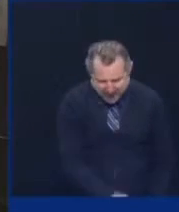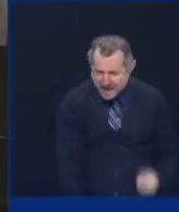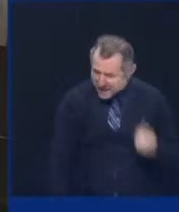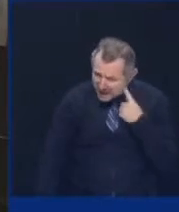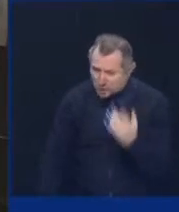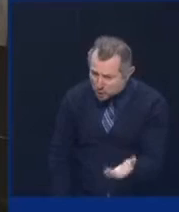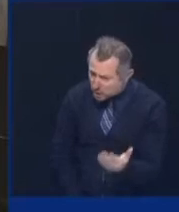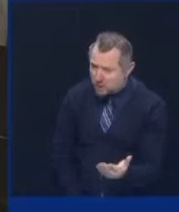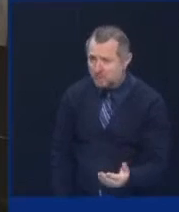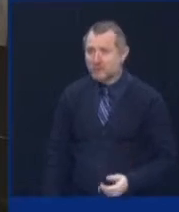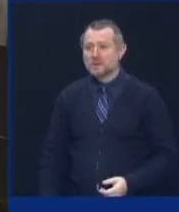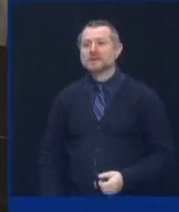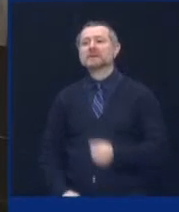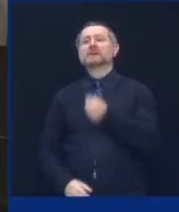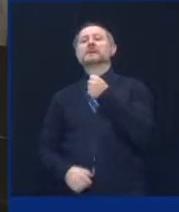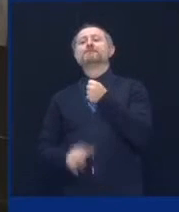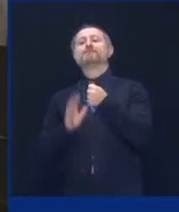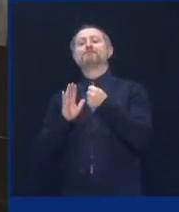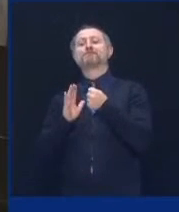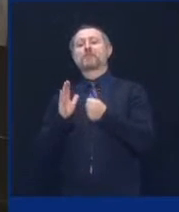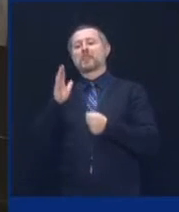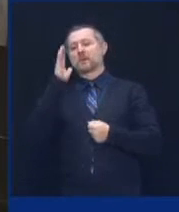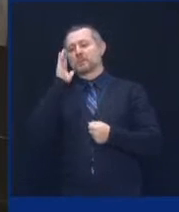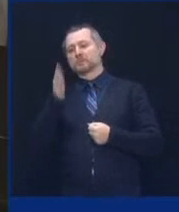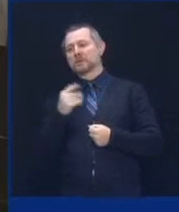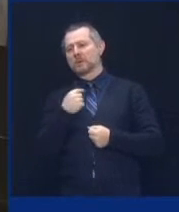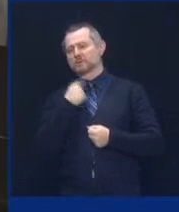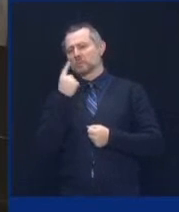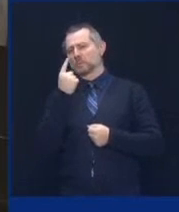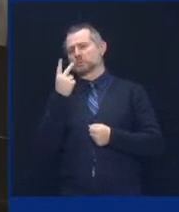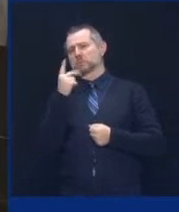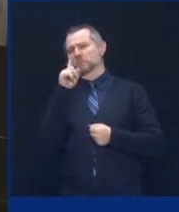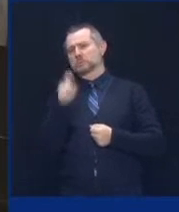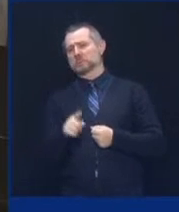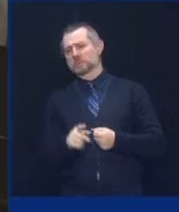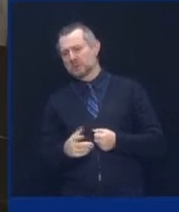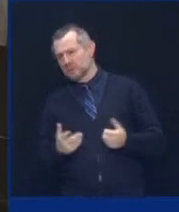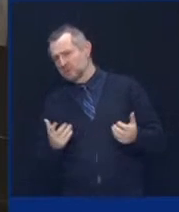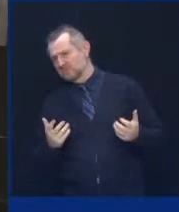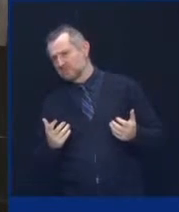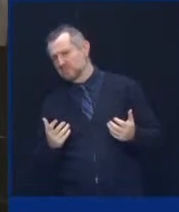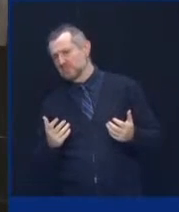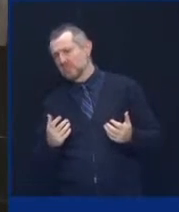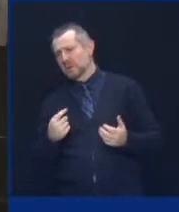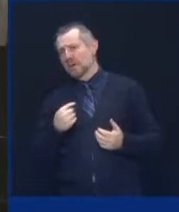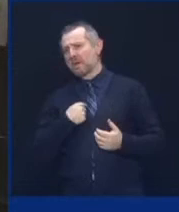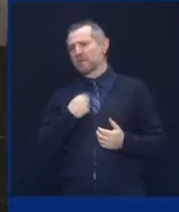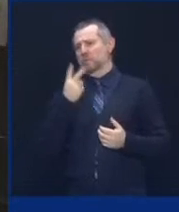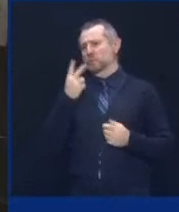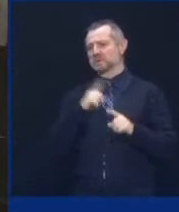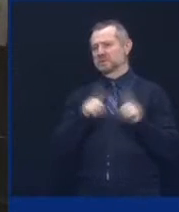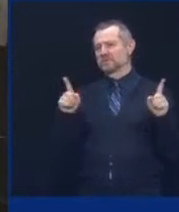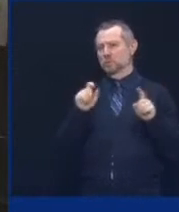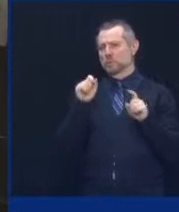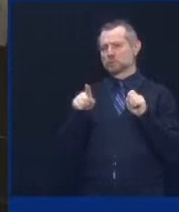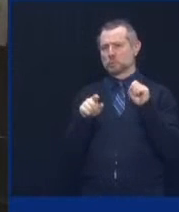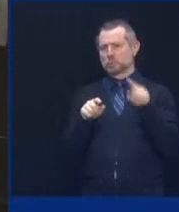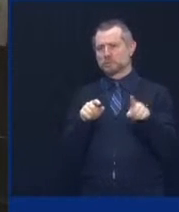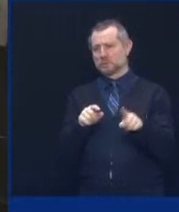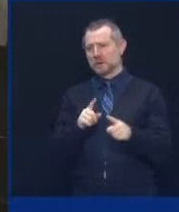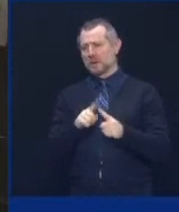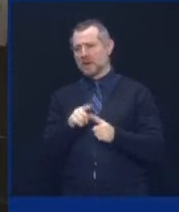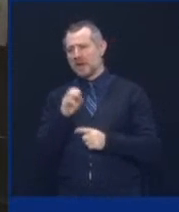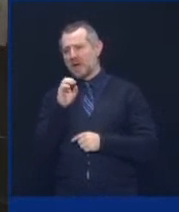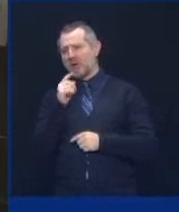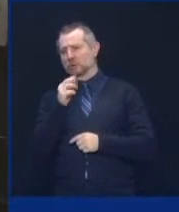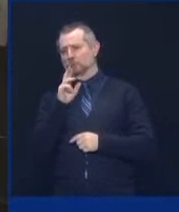Hi, hope you guys are well. Thanks for your question. So I actually want to know 2 different things. Those extra doses, I'm curious about